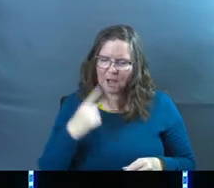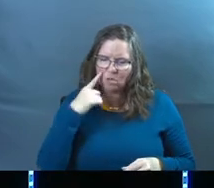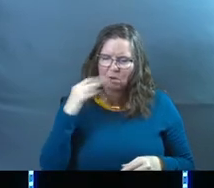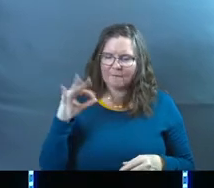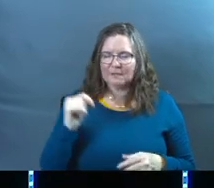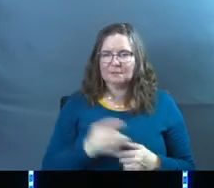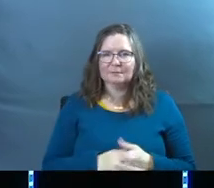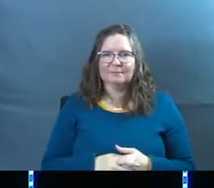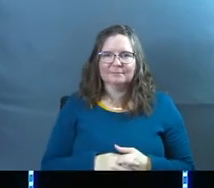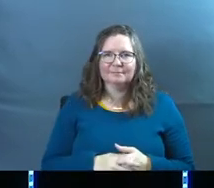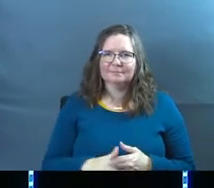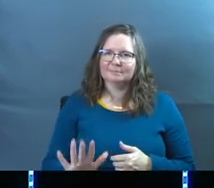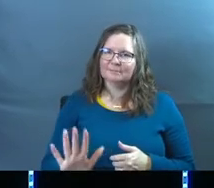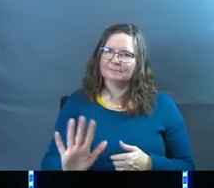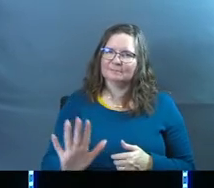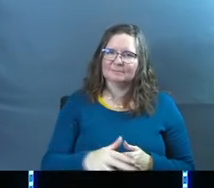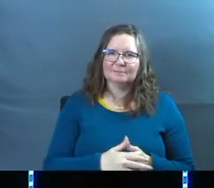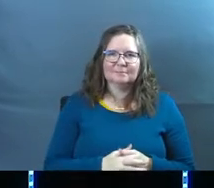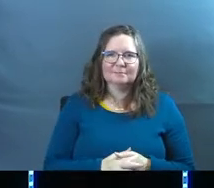of it.